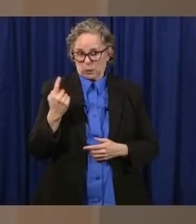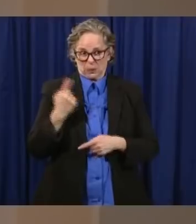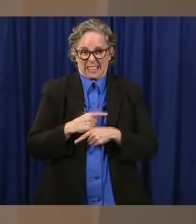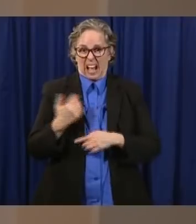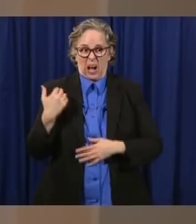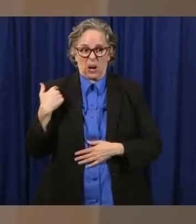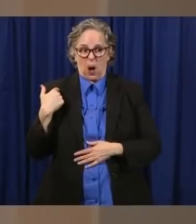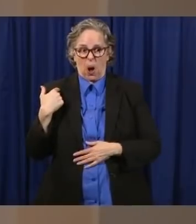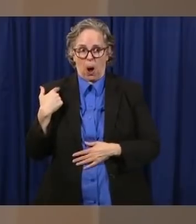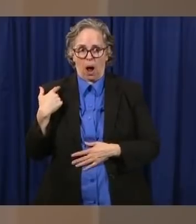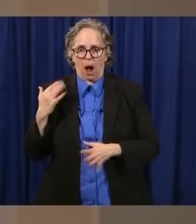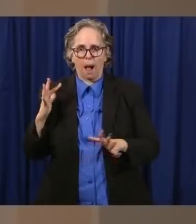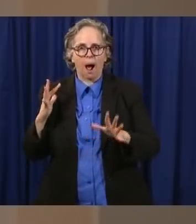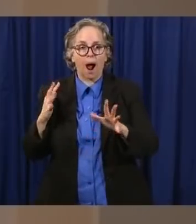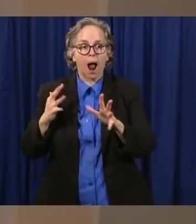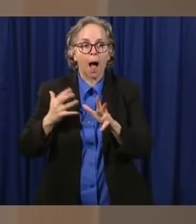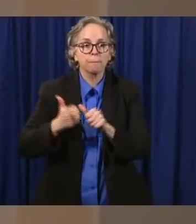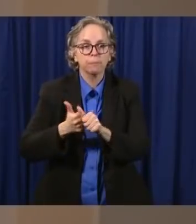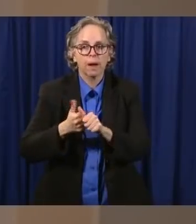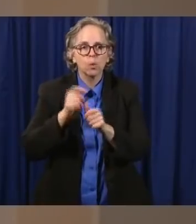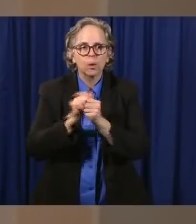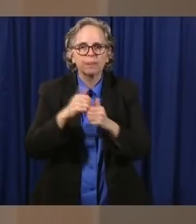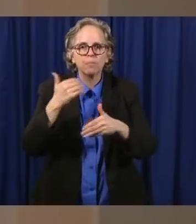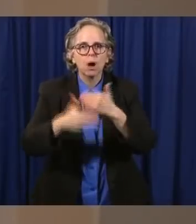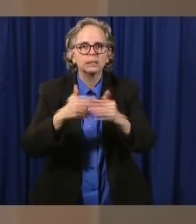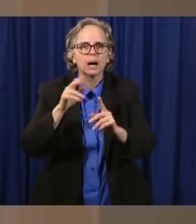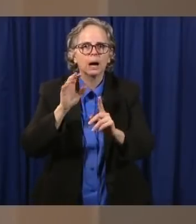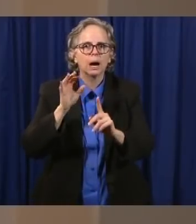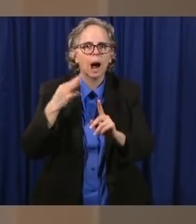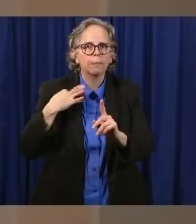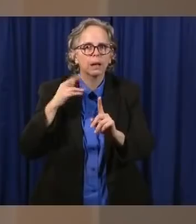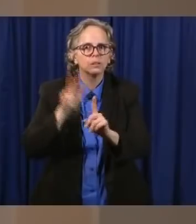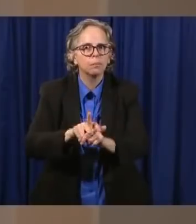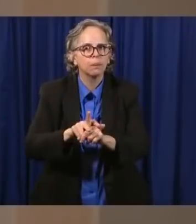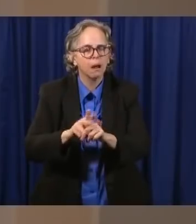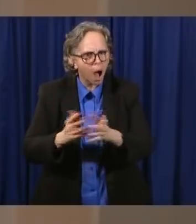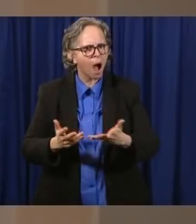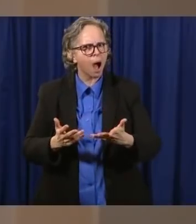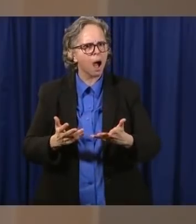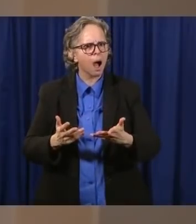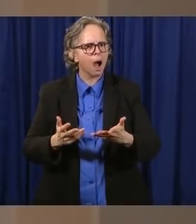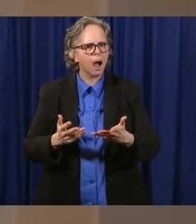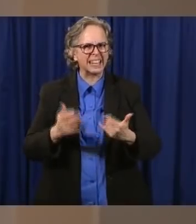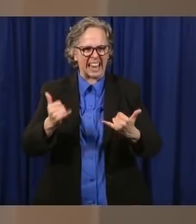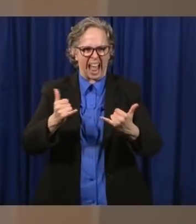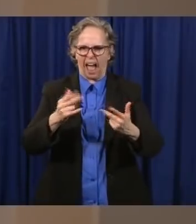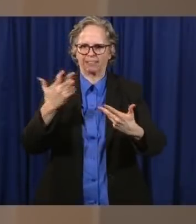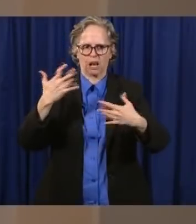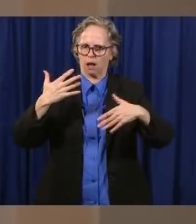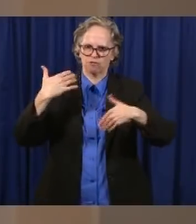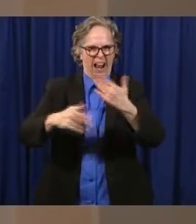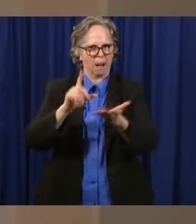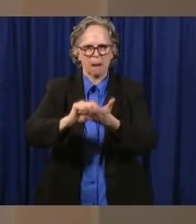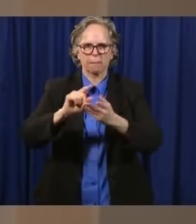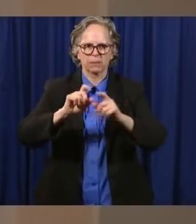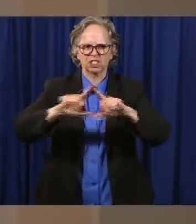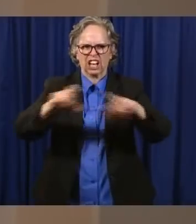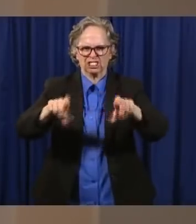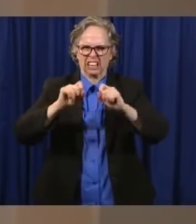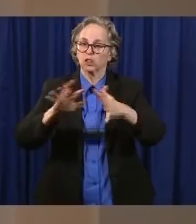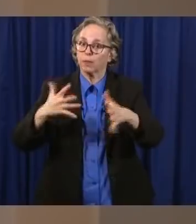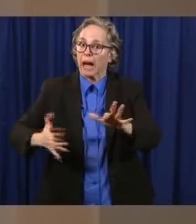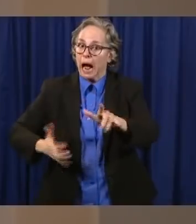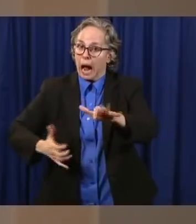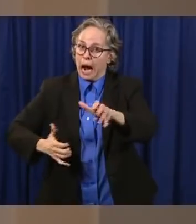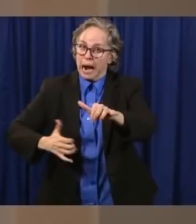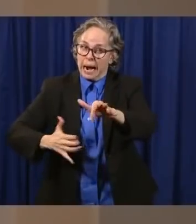on processing the claims, let alone getting them moved through the system. All of that is catching up. The team was